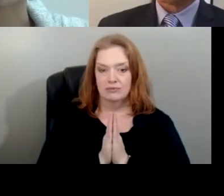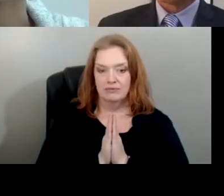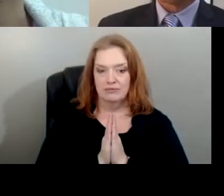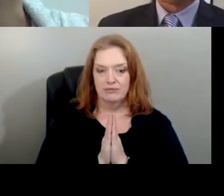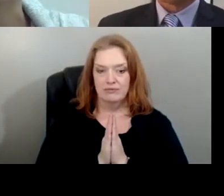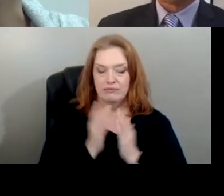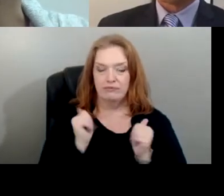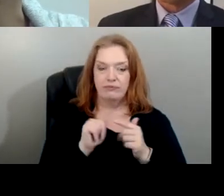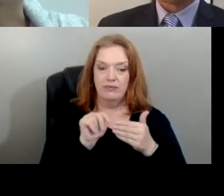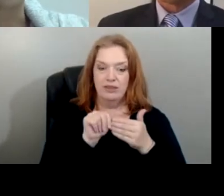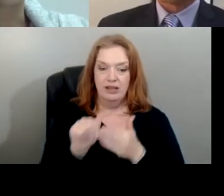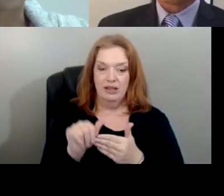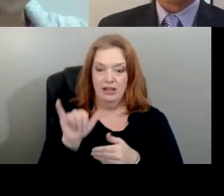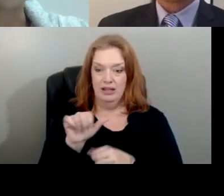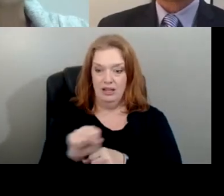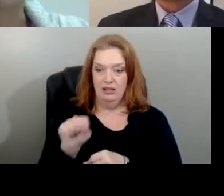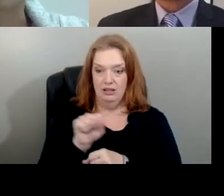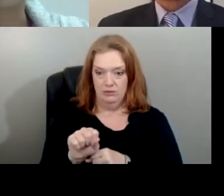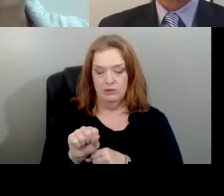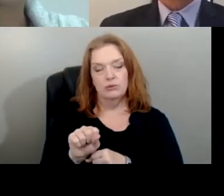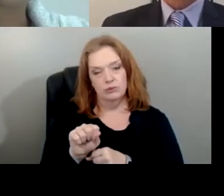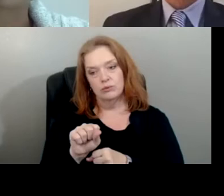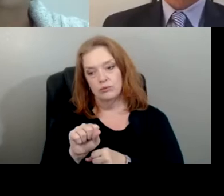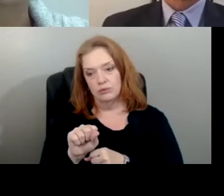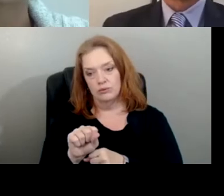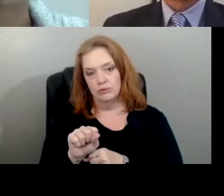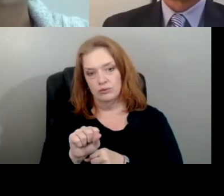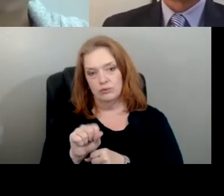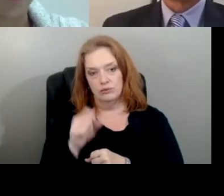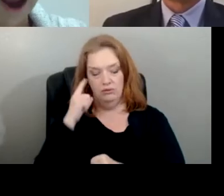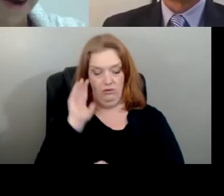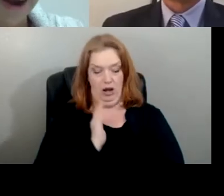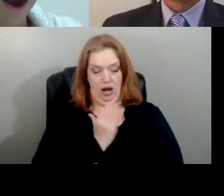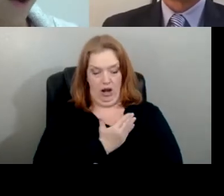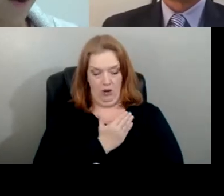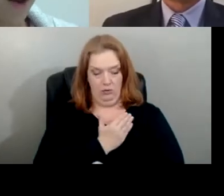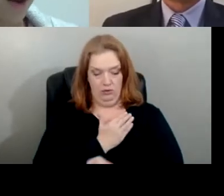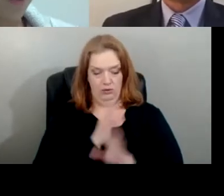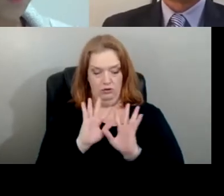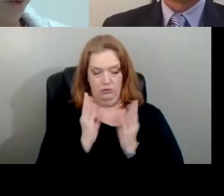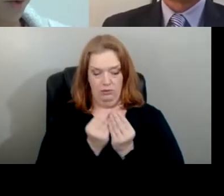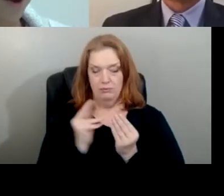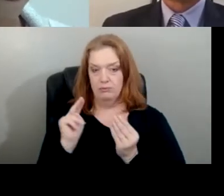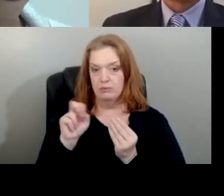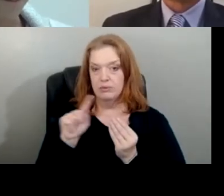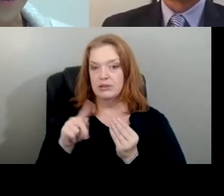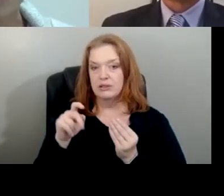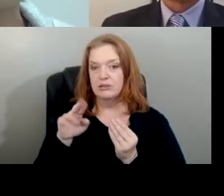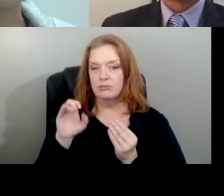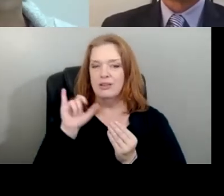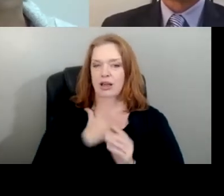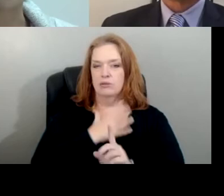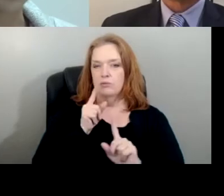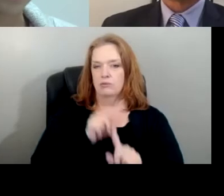legislation is what, at least for our speaking for our Nez Perce tribe, is where we're at now. So we